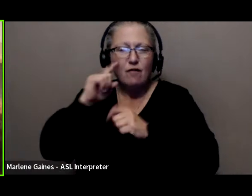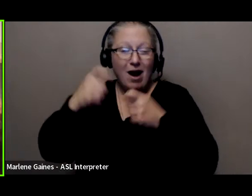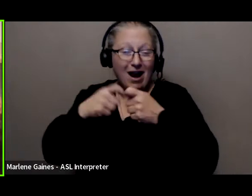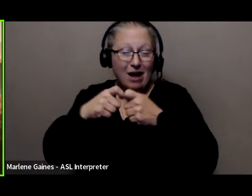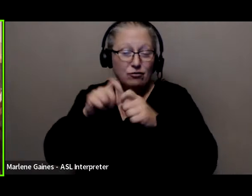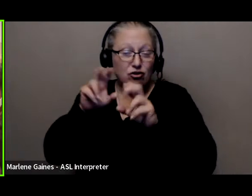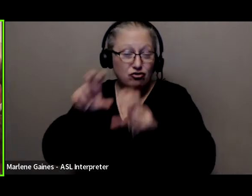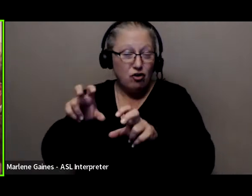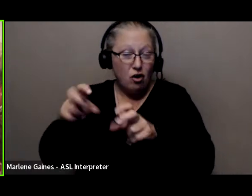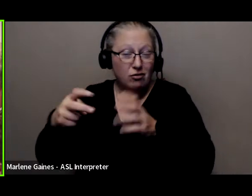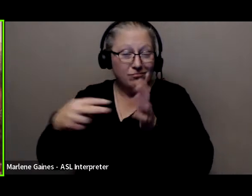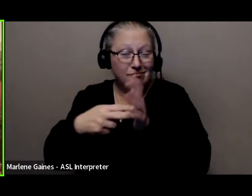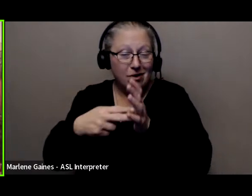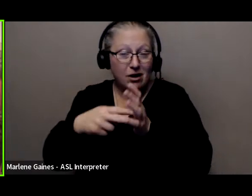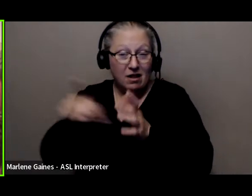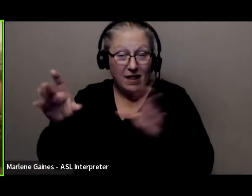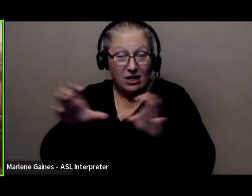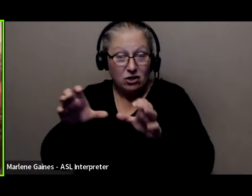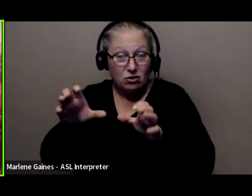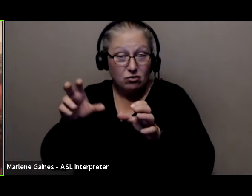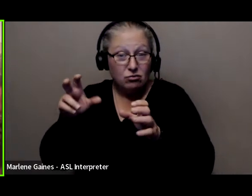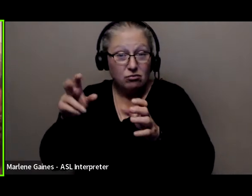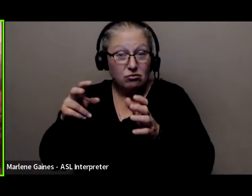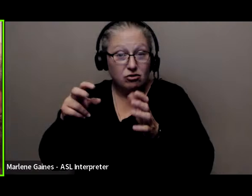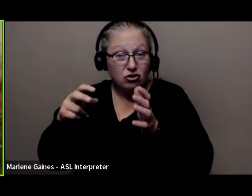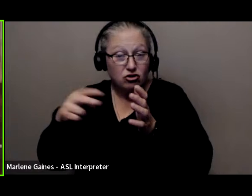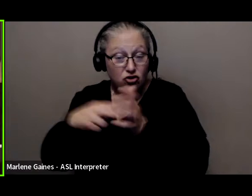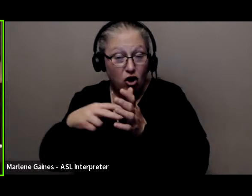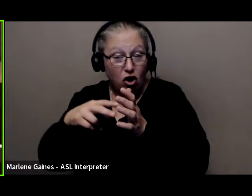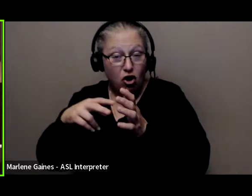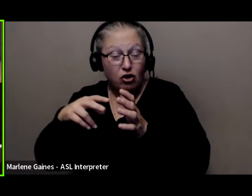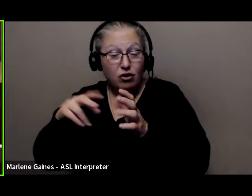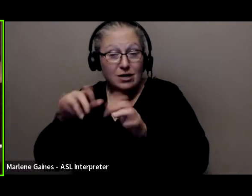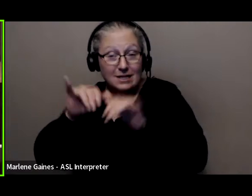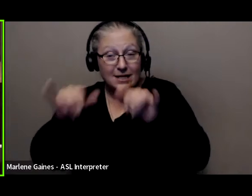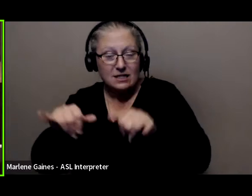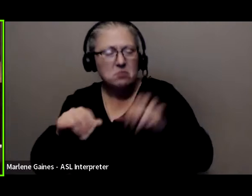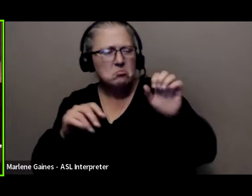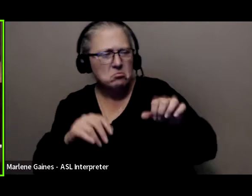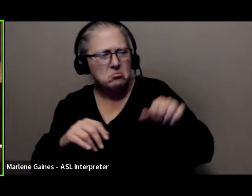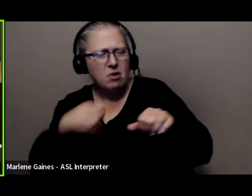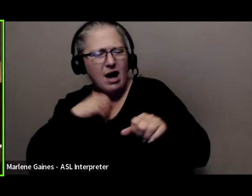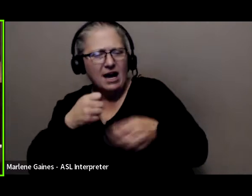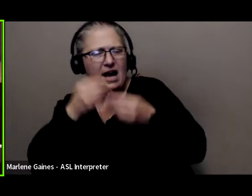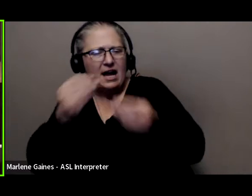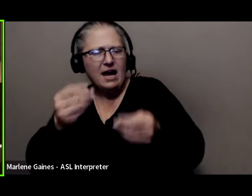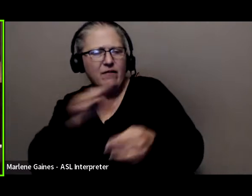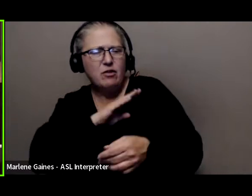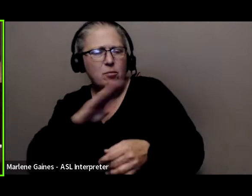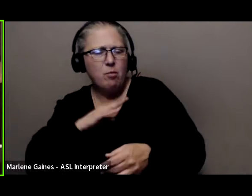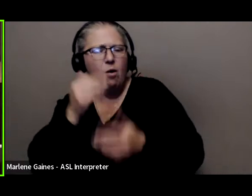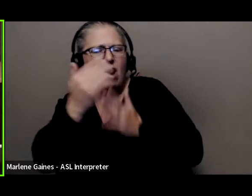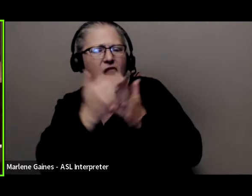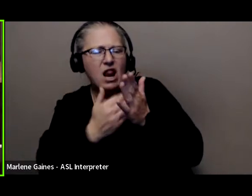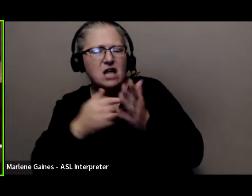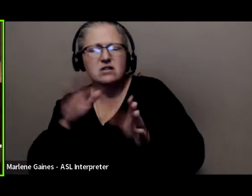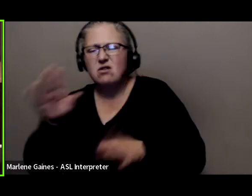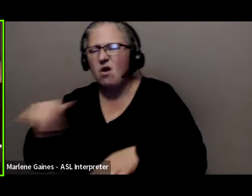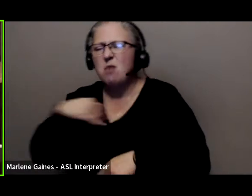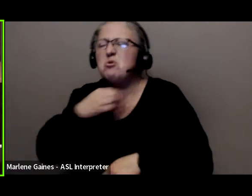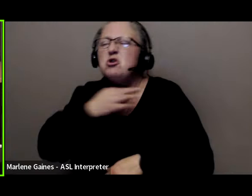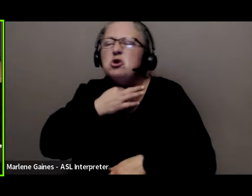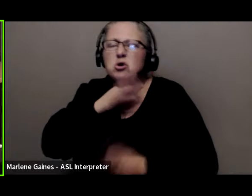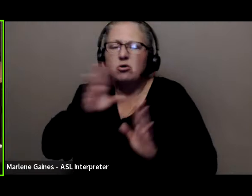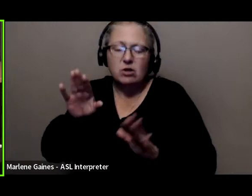they done any other charging systems, or were? Yeah, they've done several. I can get the board a list of the projects. I was just curious,